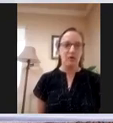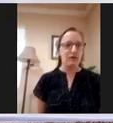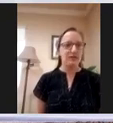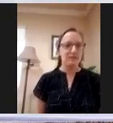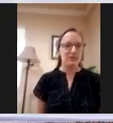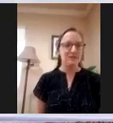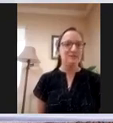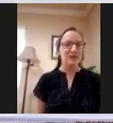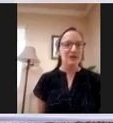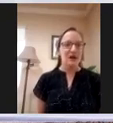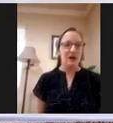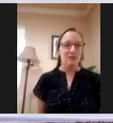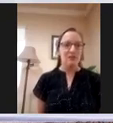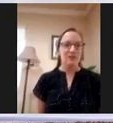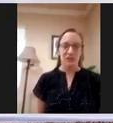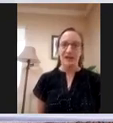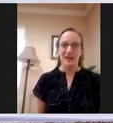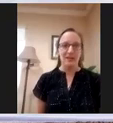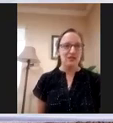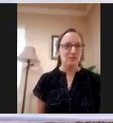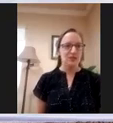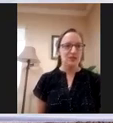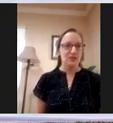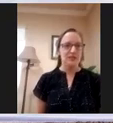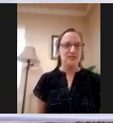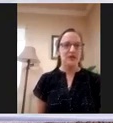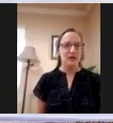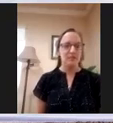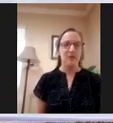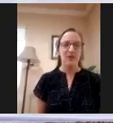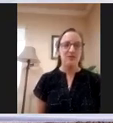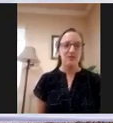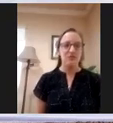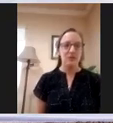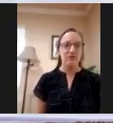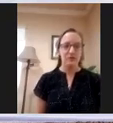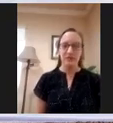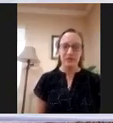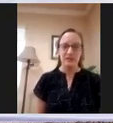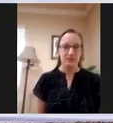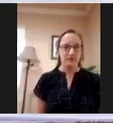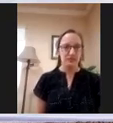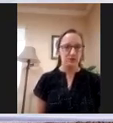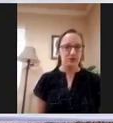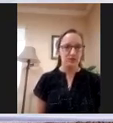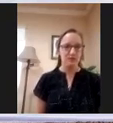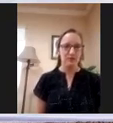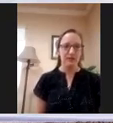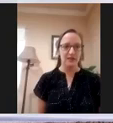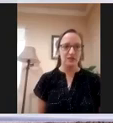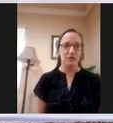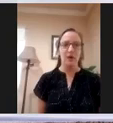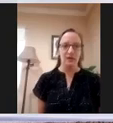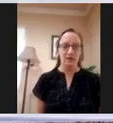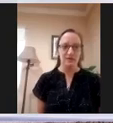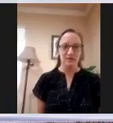water quality mission, we do a lot of navigation projects, and we also do quite a few ecosystem restoration projects related